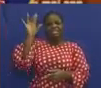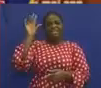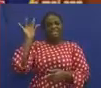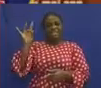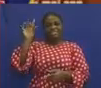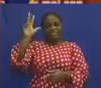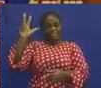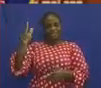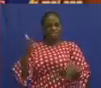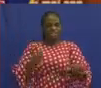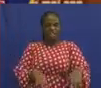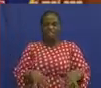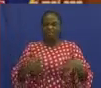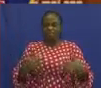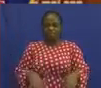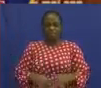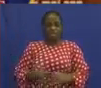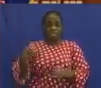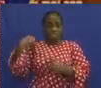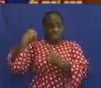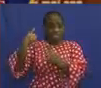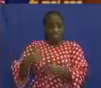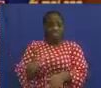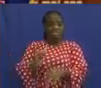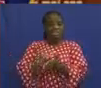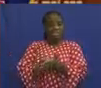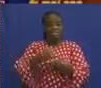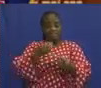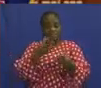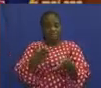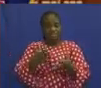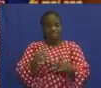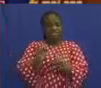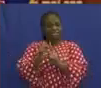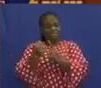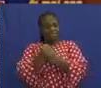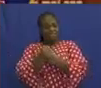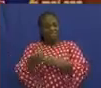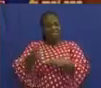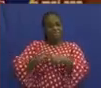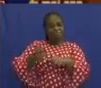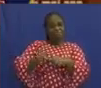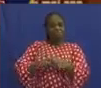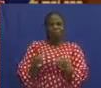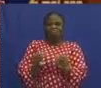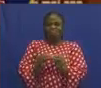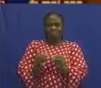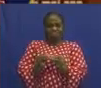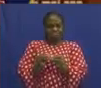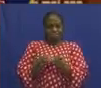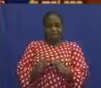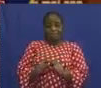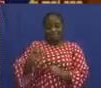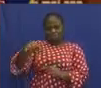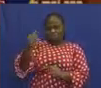783 deaths. Since that update, the situation improved significantly, whereby